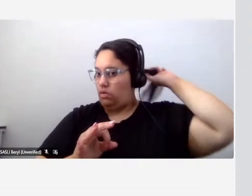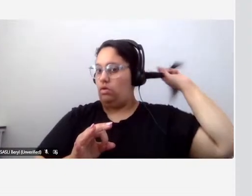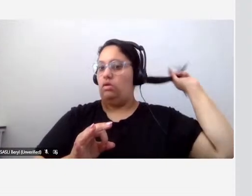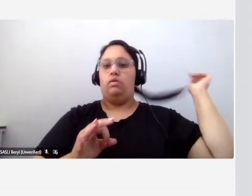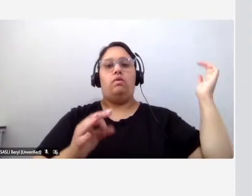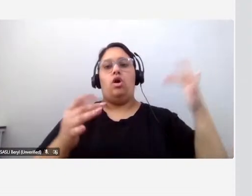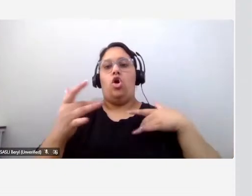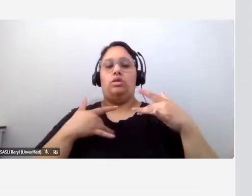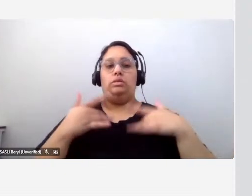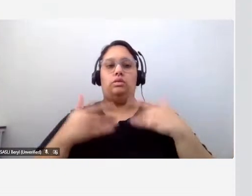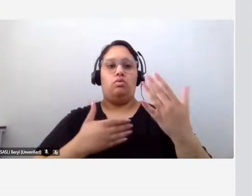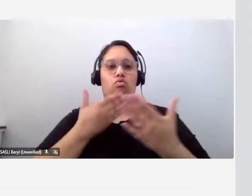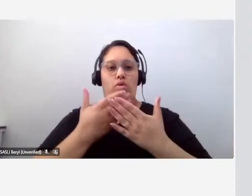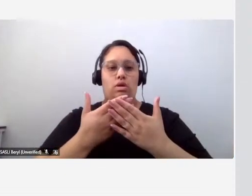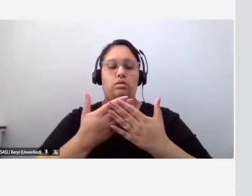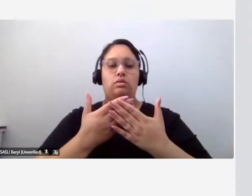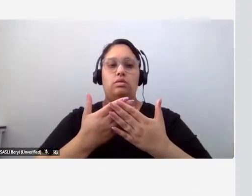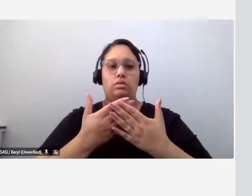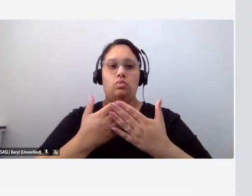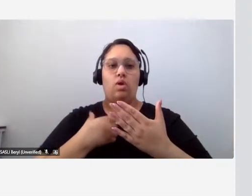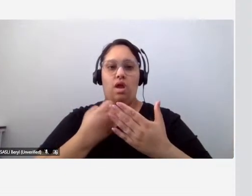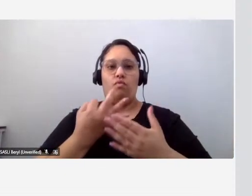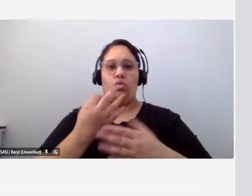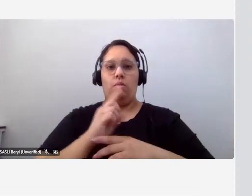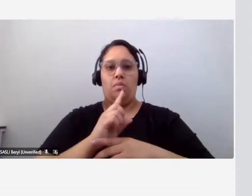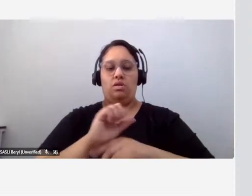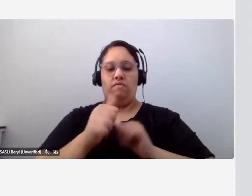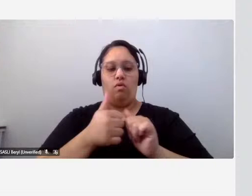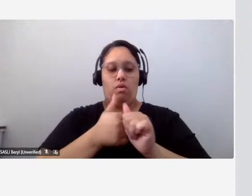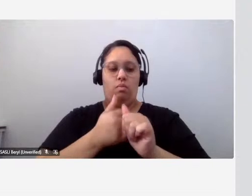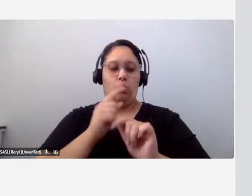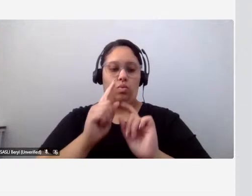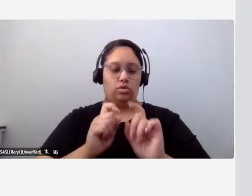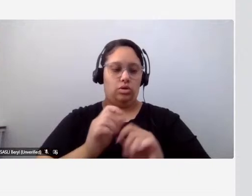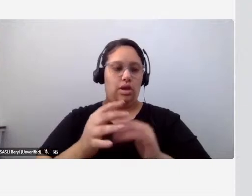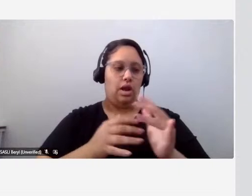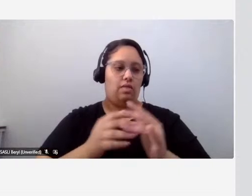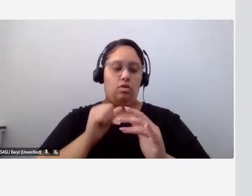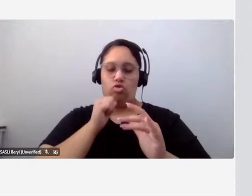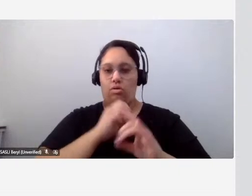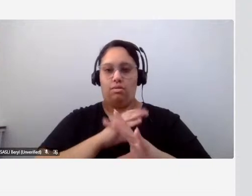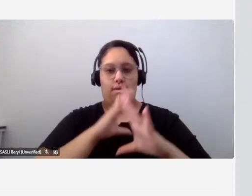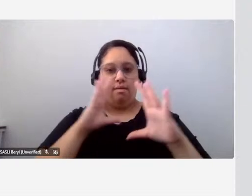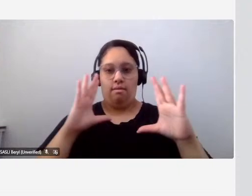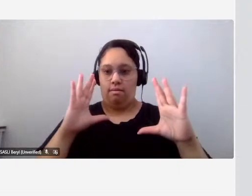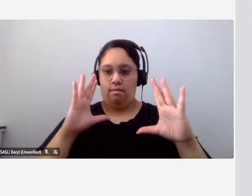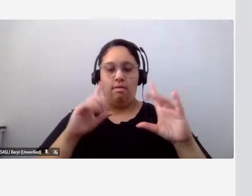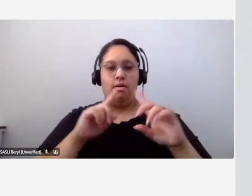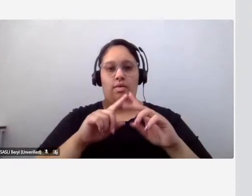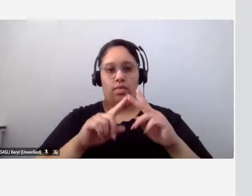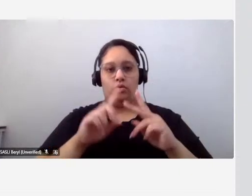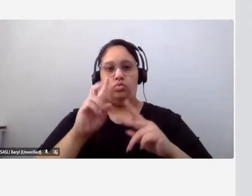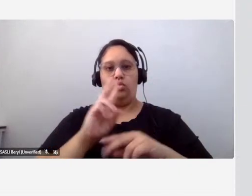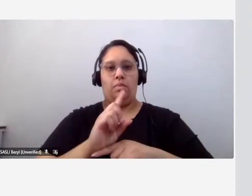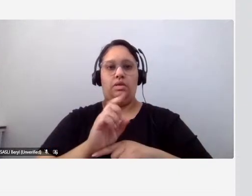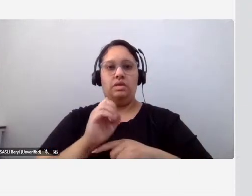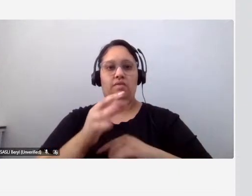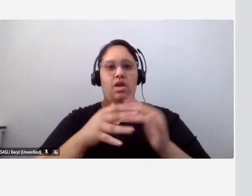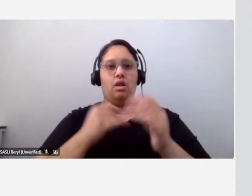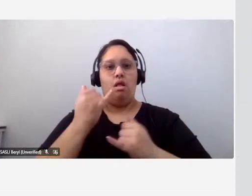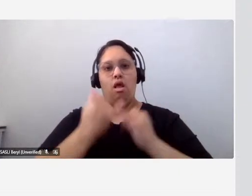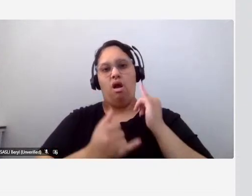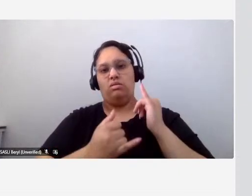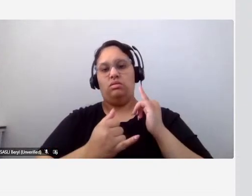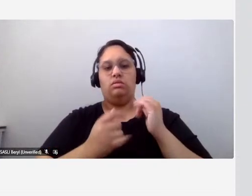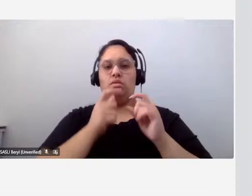well. Again, we have 3 minutes for follow-up questions, anything that weren't clarified, and then 2 minutes if there's any last sort